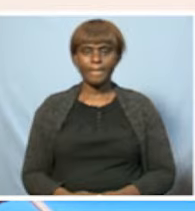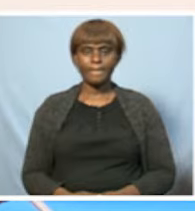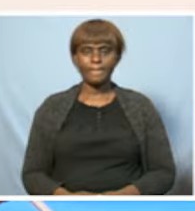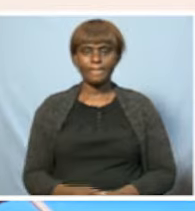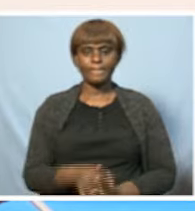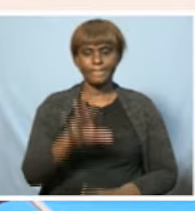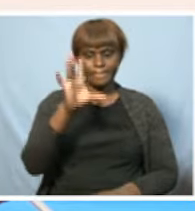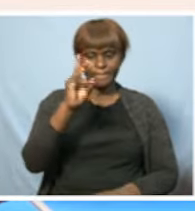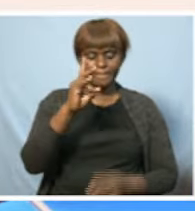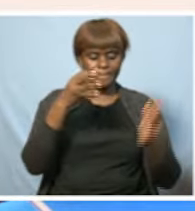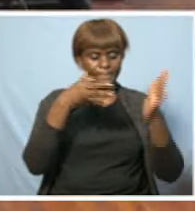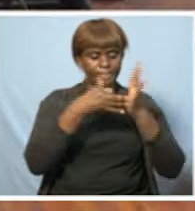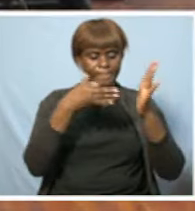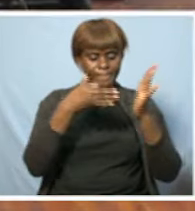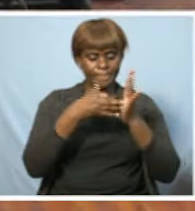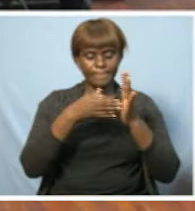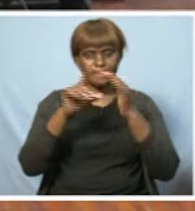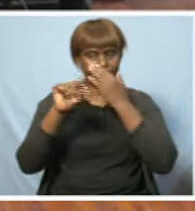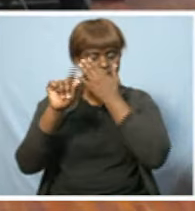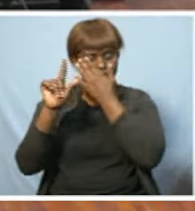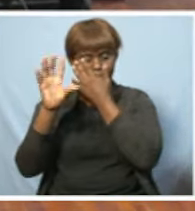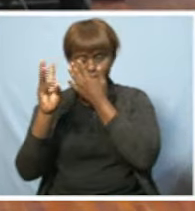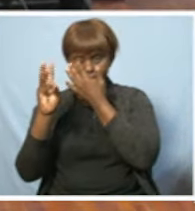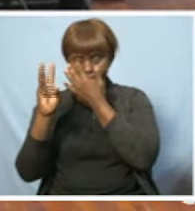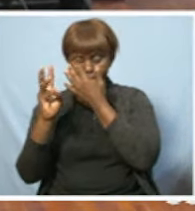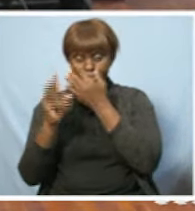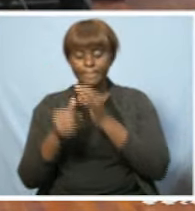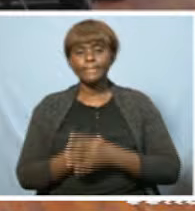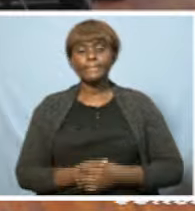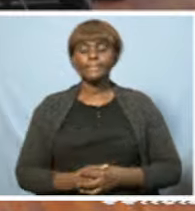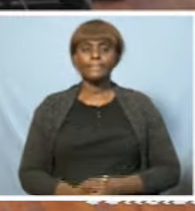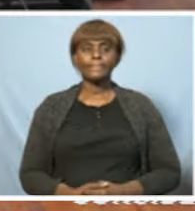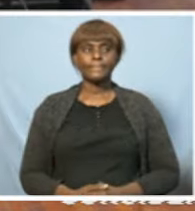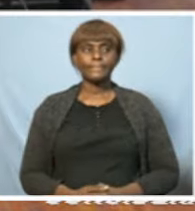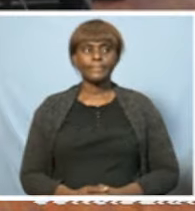7th February 2026.